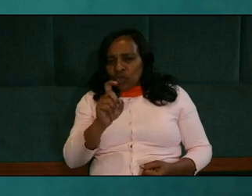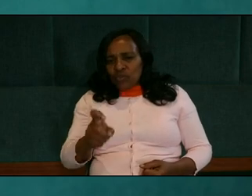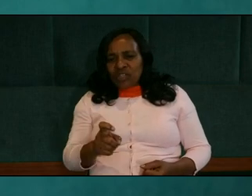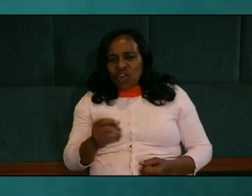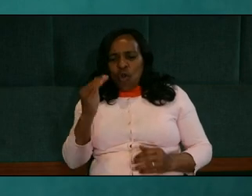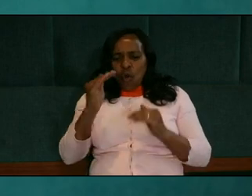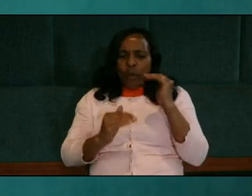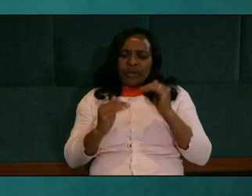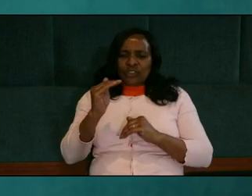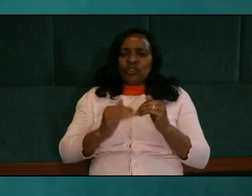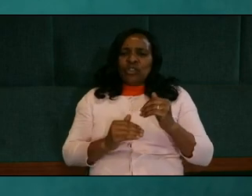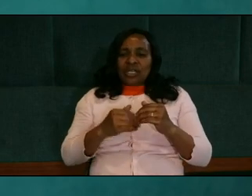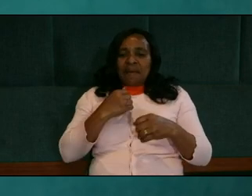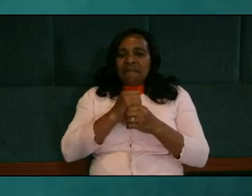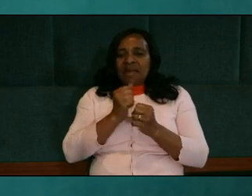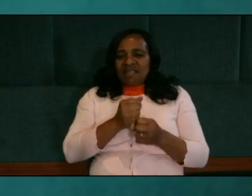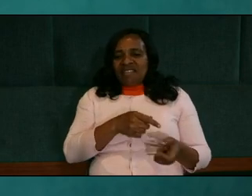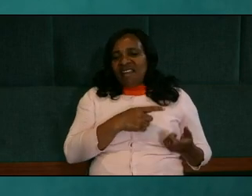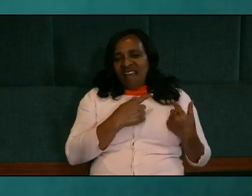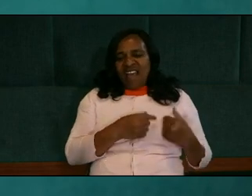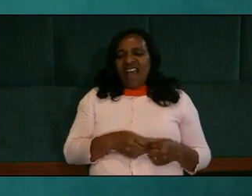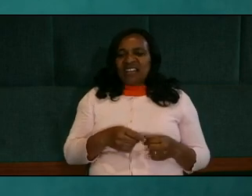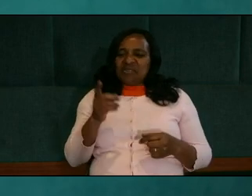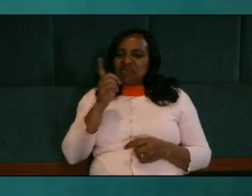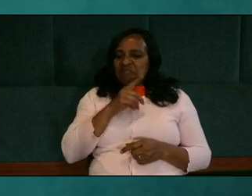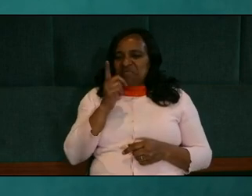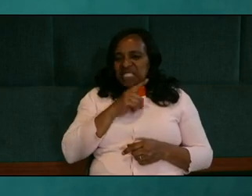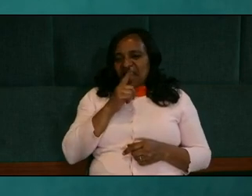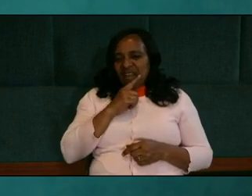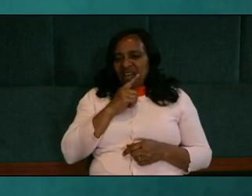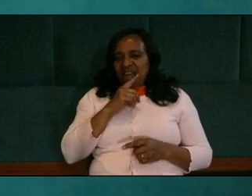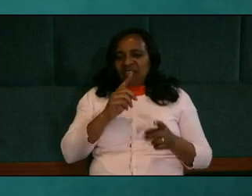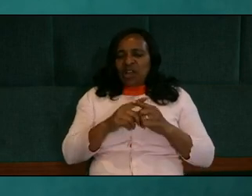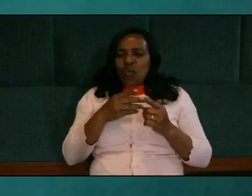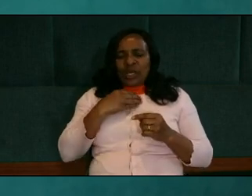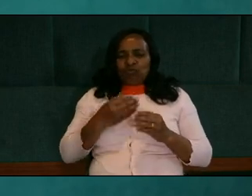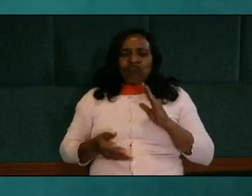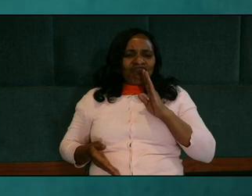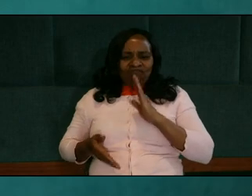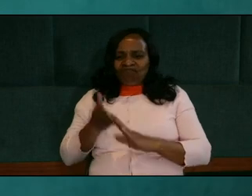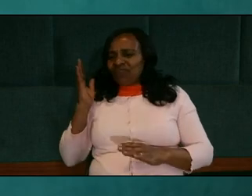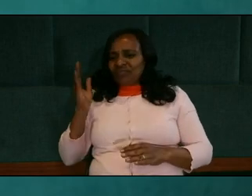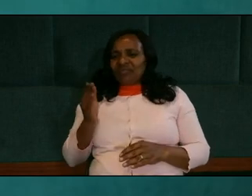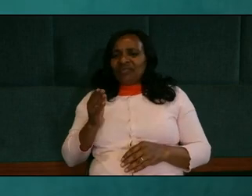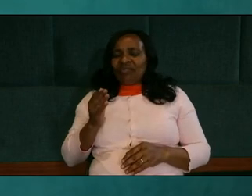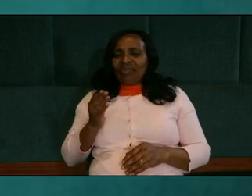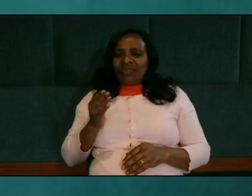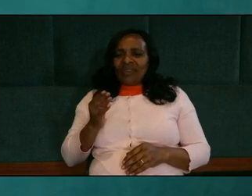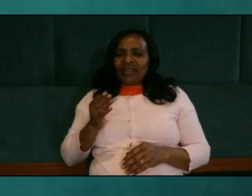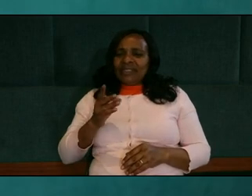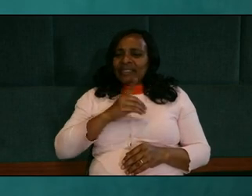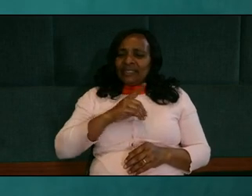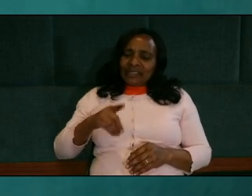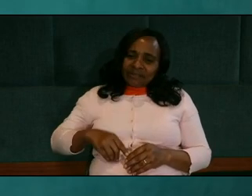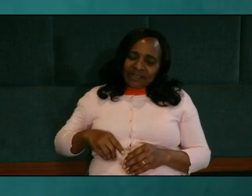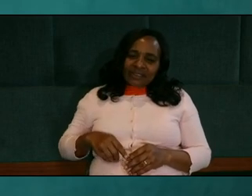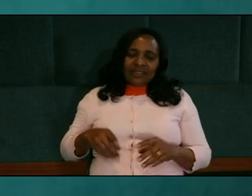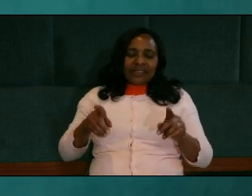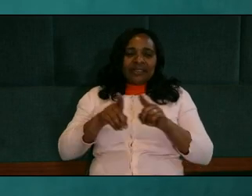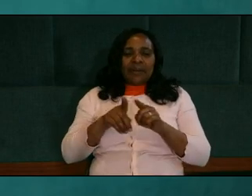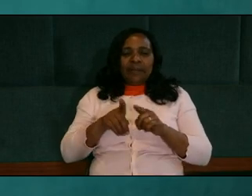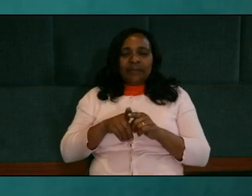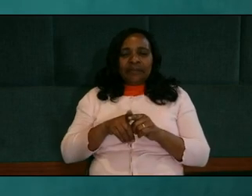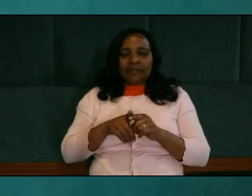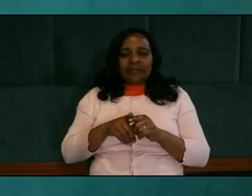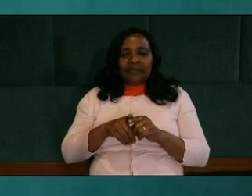of competition may have made his heart pretty bitter for him to lash out at at David like that.